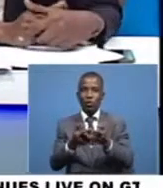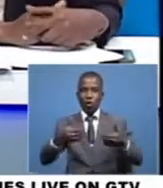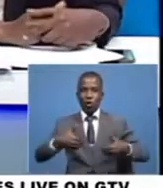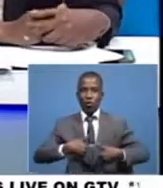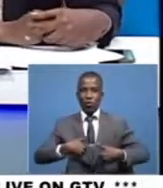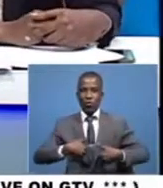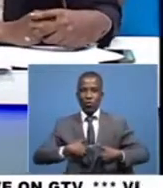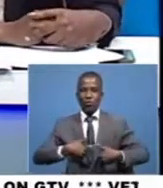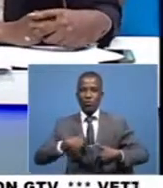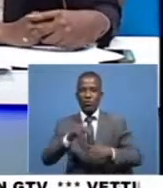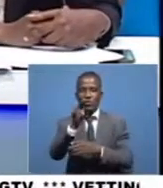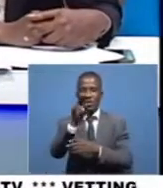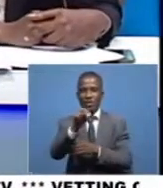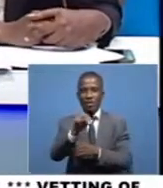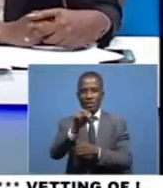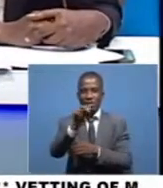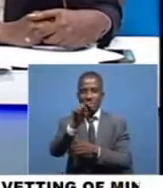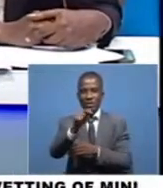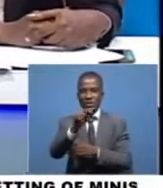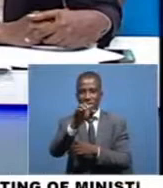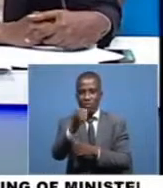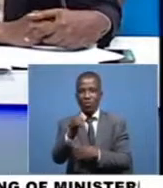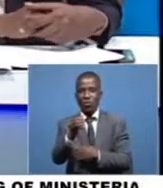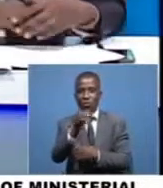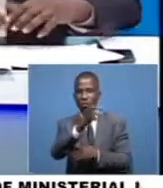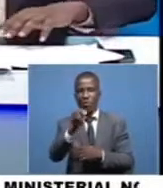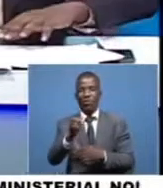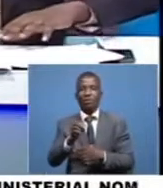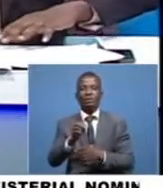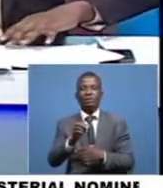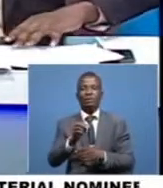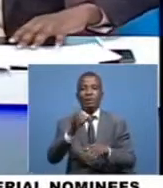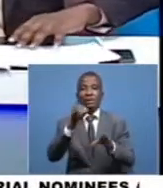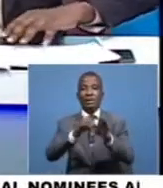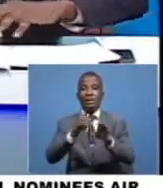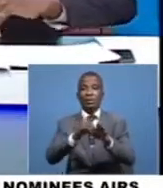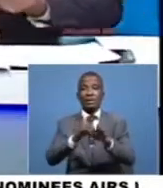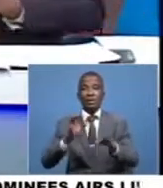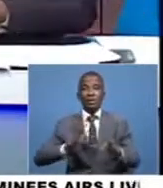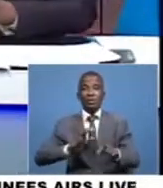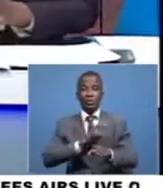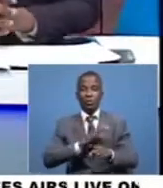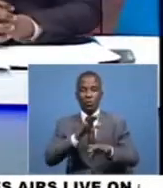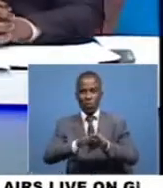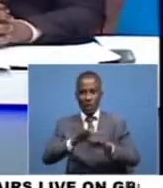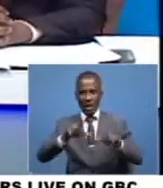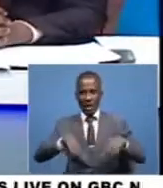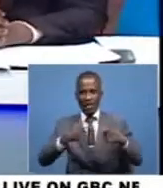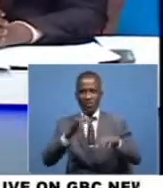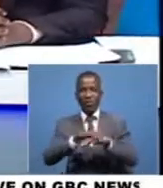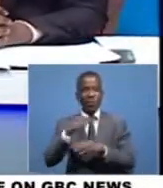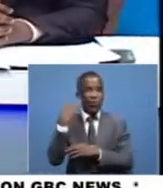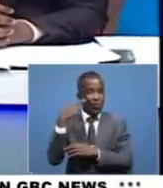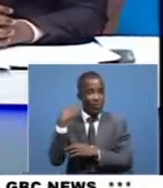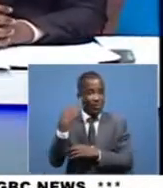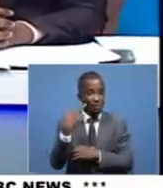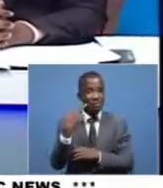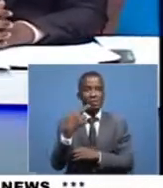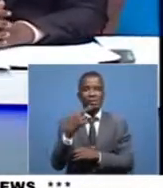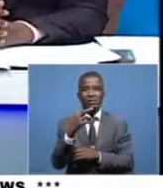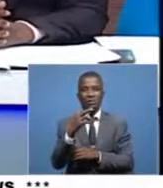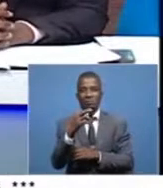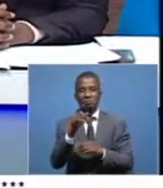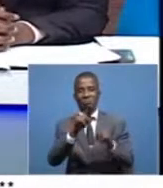Bridge Foundation and the National Council on Persons with Disability. We're also live on radio. We are live on